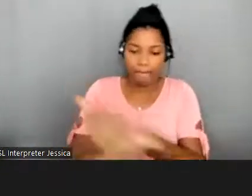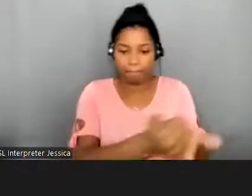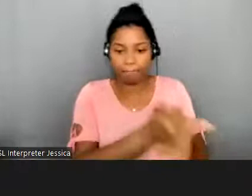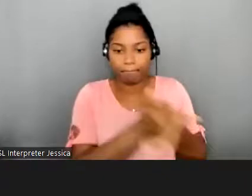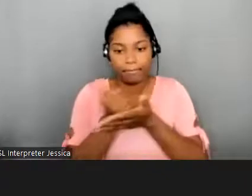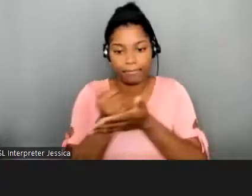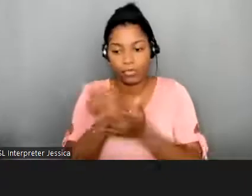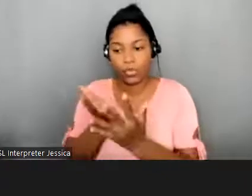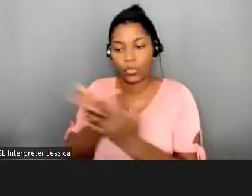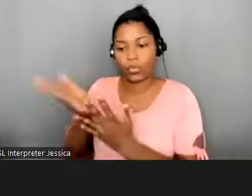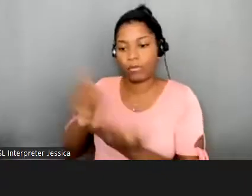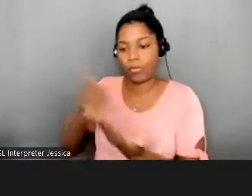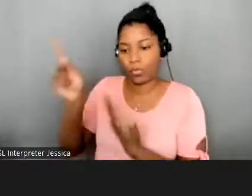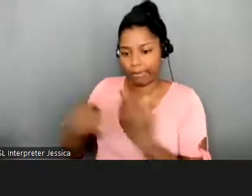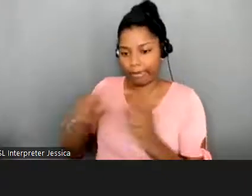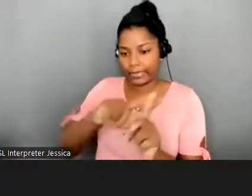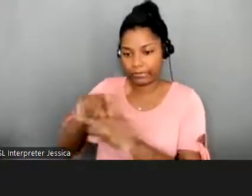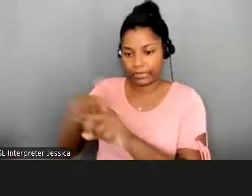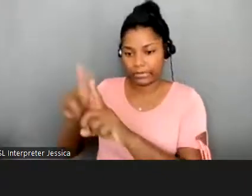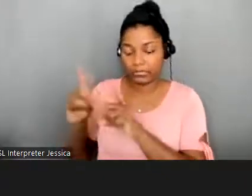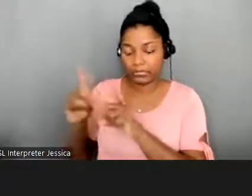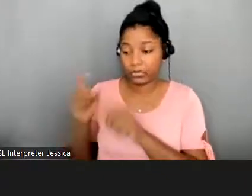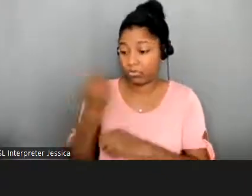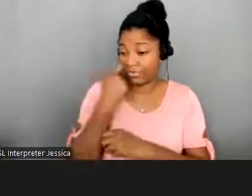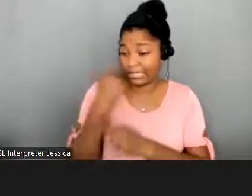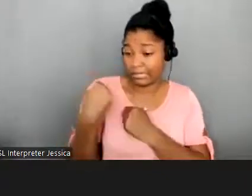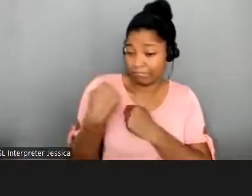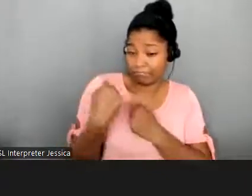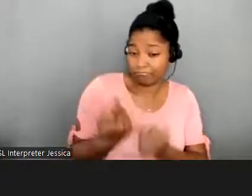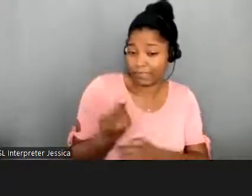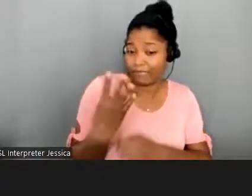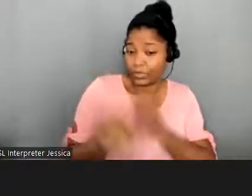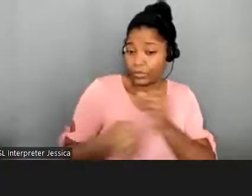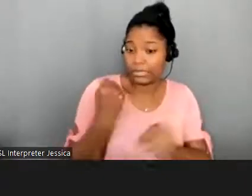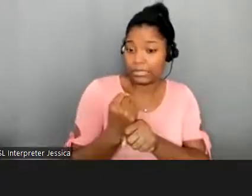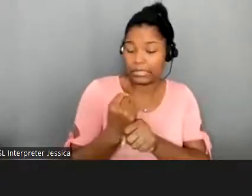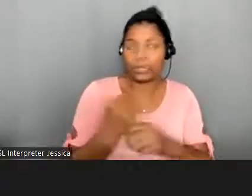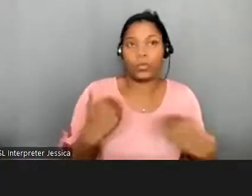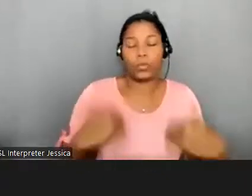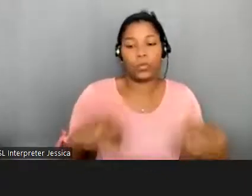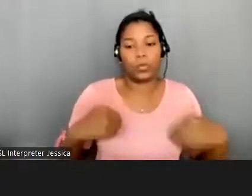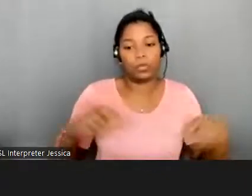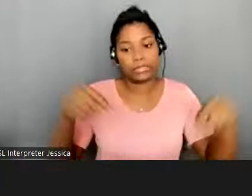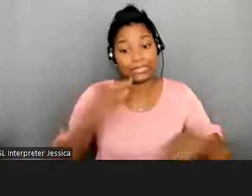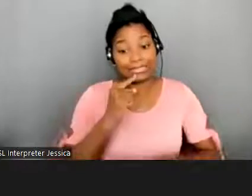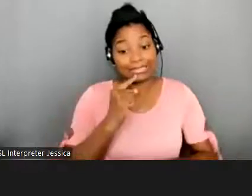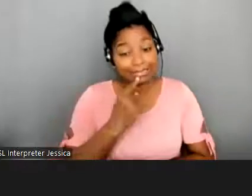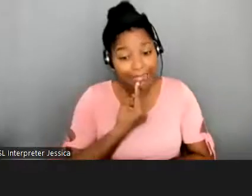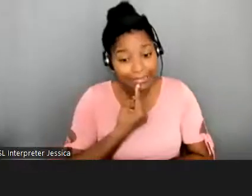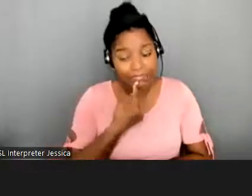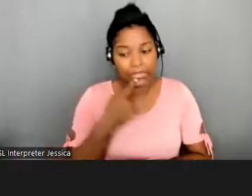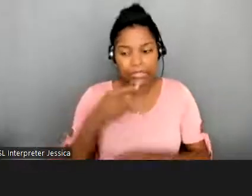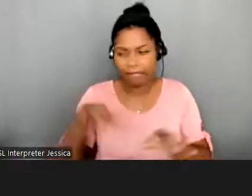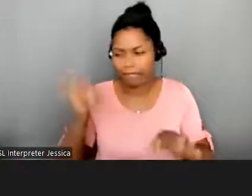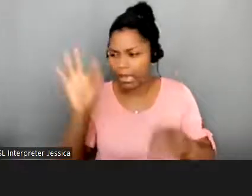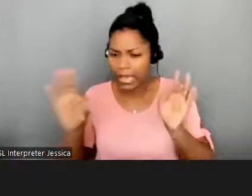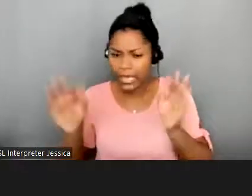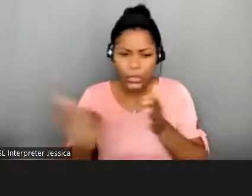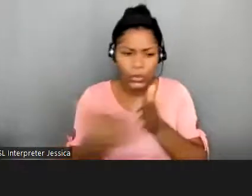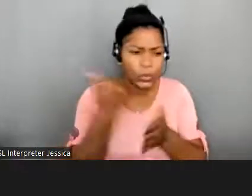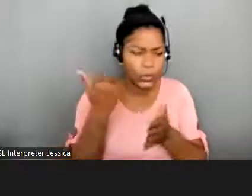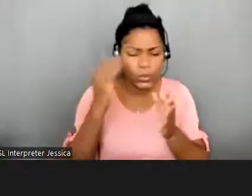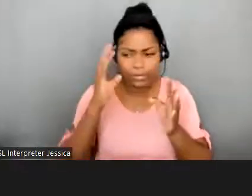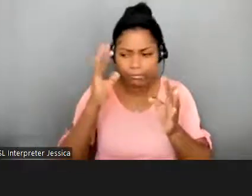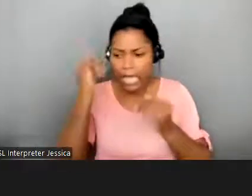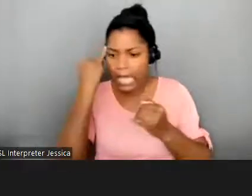programming. The last few years have taught us that it is critically important to find new and innovative ways to